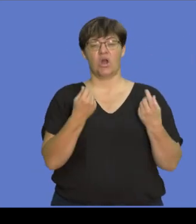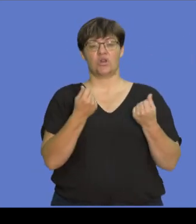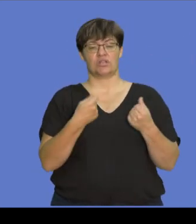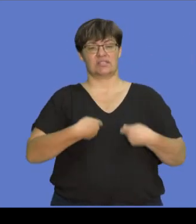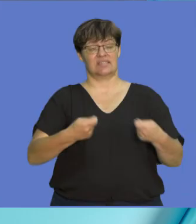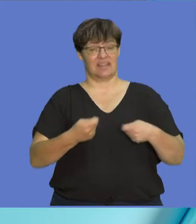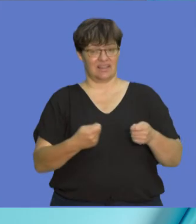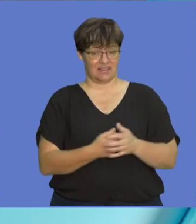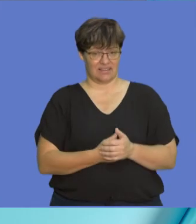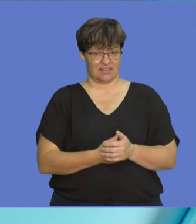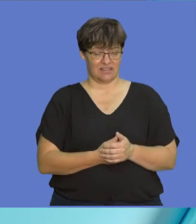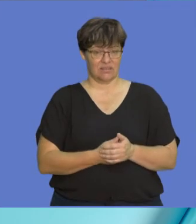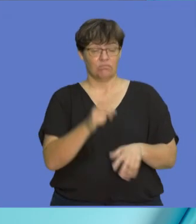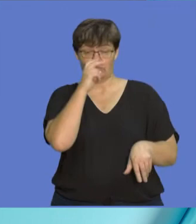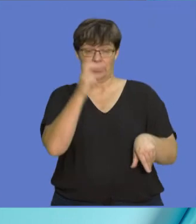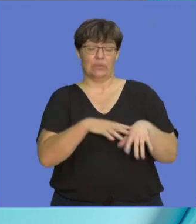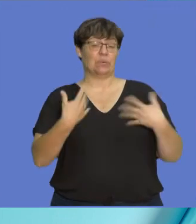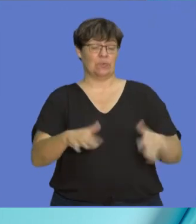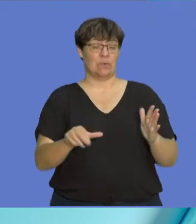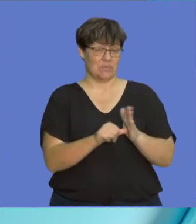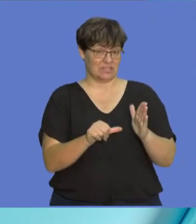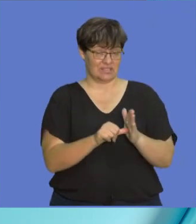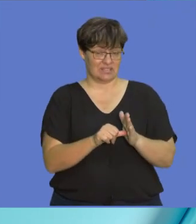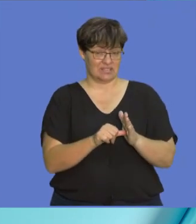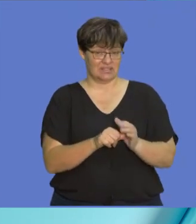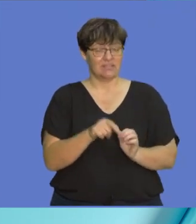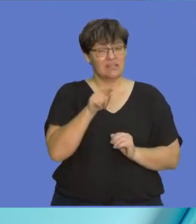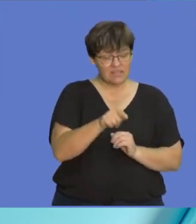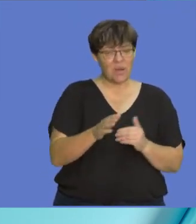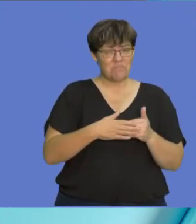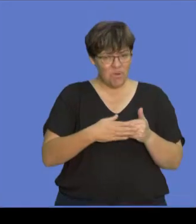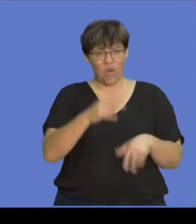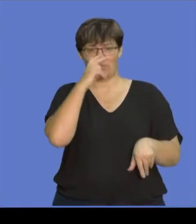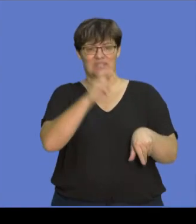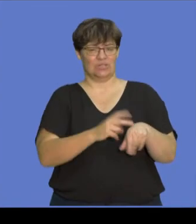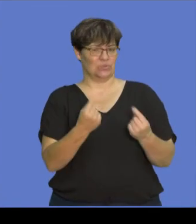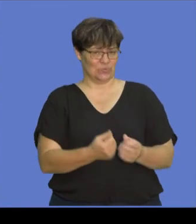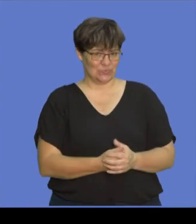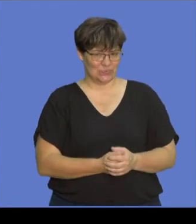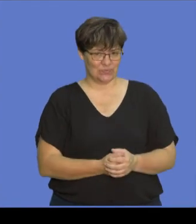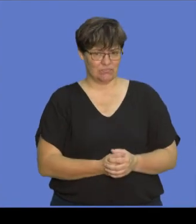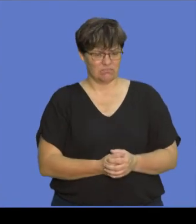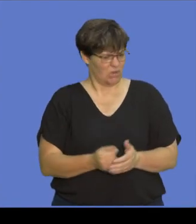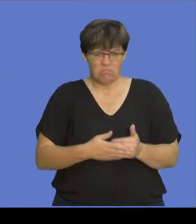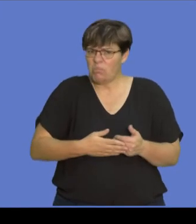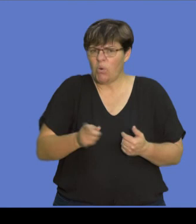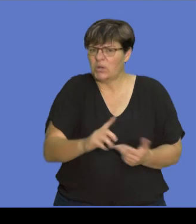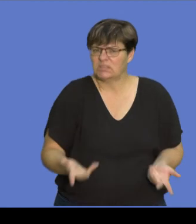right? Which is necessary because obviously there's something else that we have to do. And what is it we have to do now?